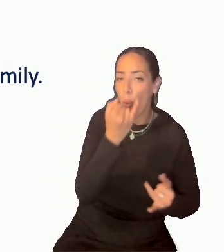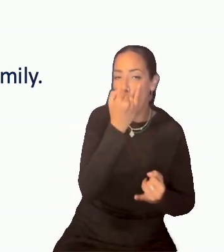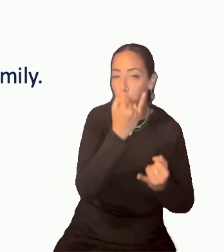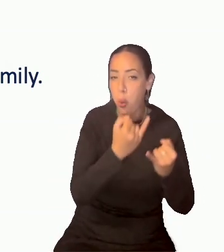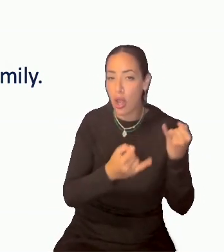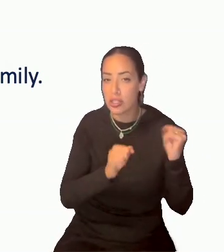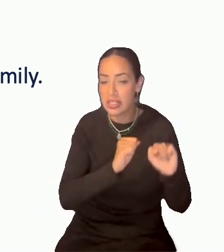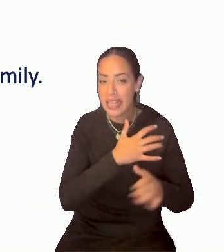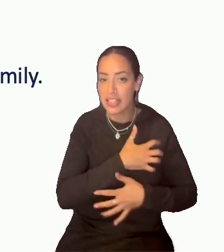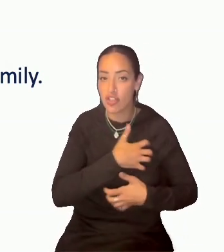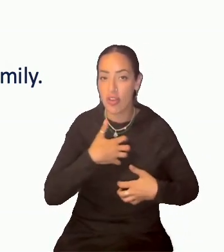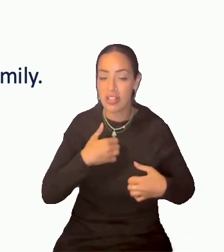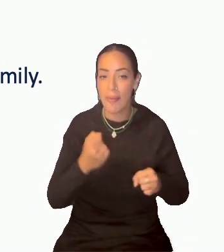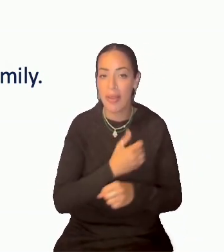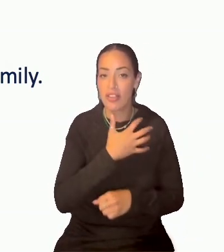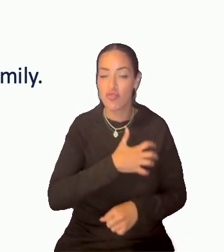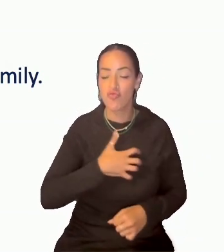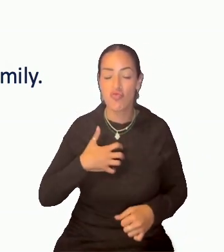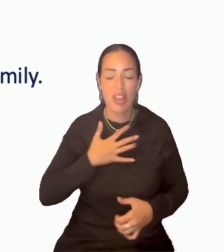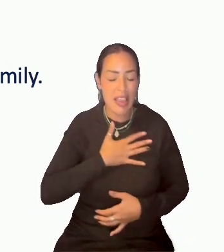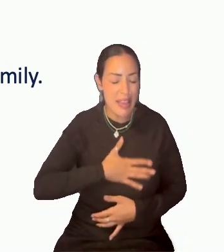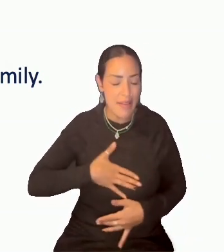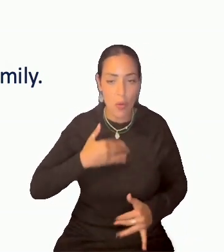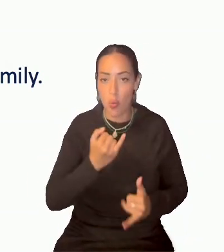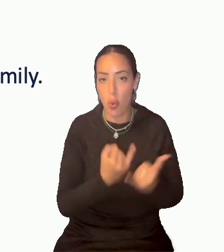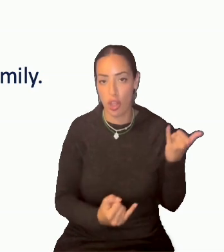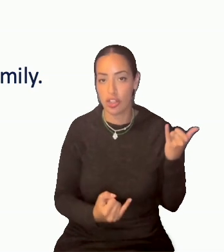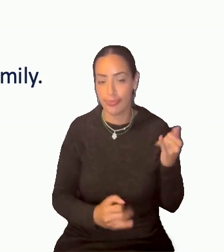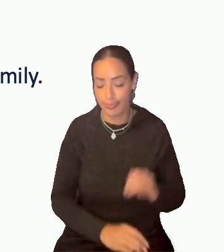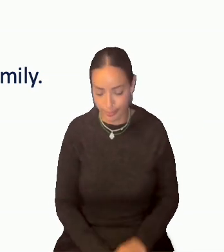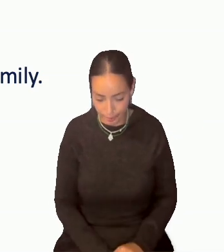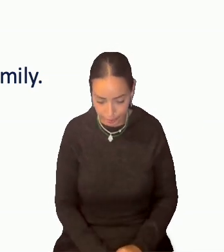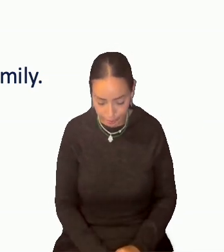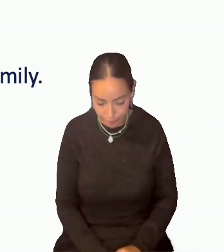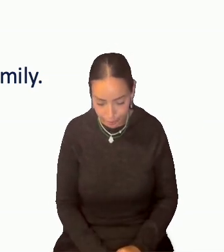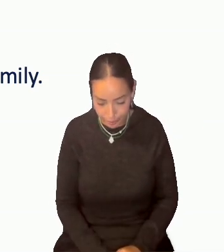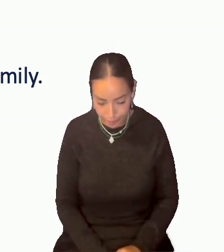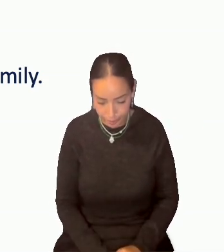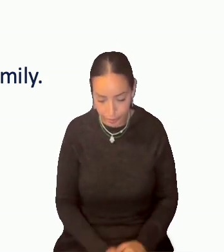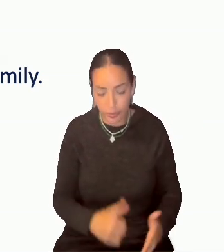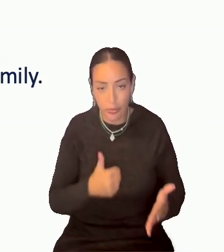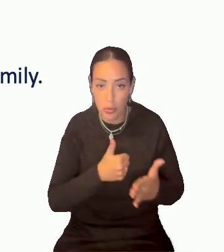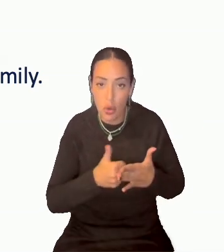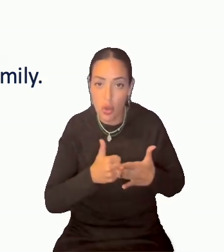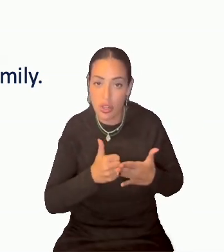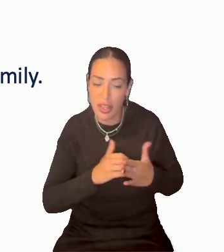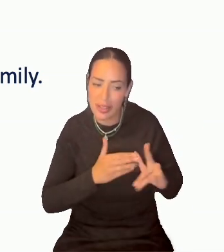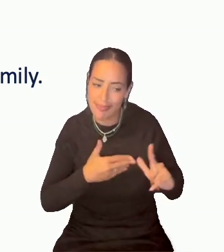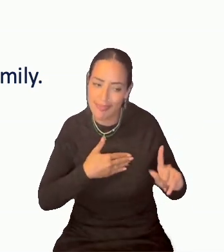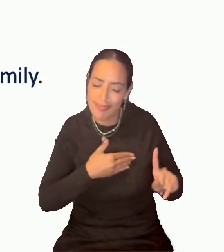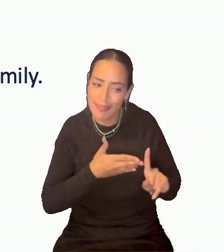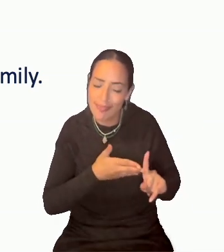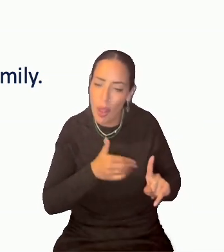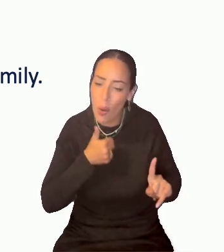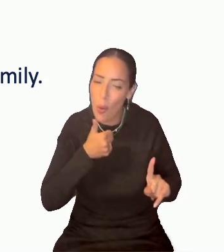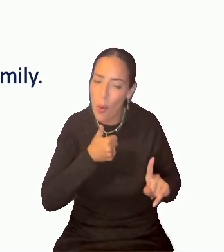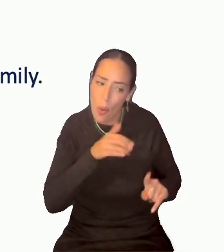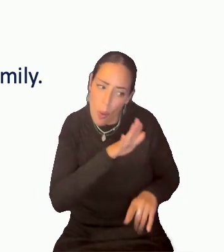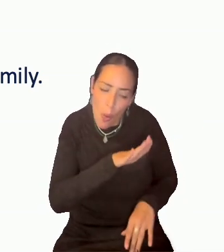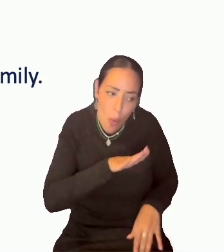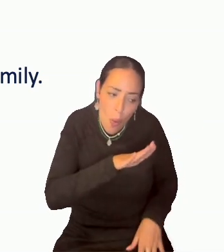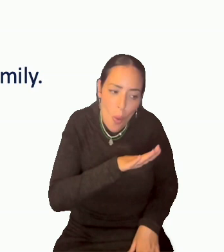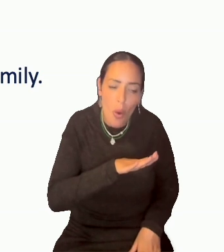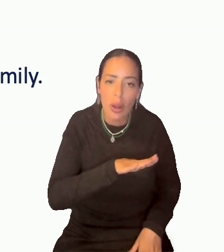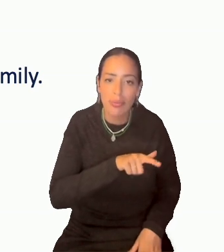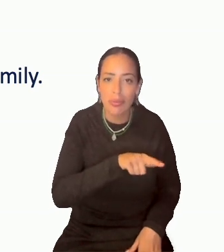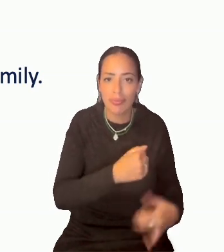distress and can further compound their grief. Whilst this is so often well-intentioned paternalism, it takes power and agency from